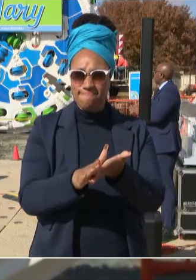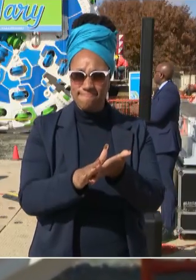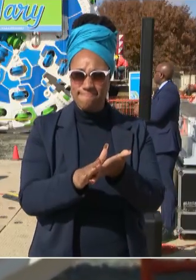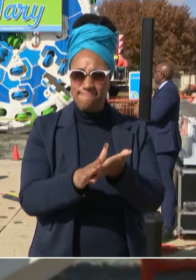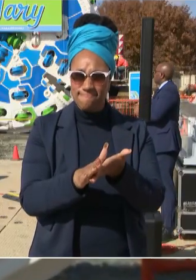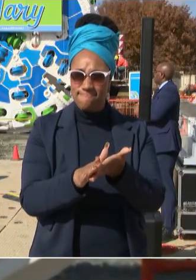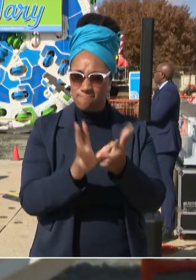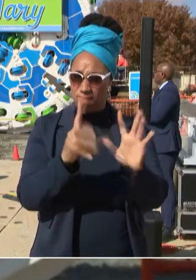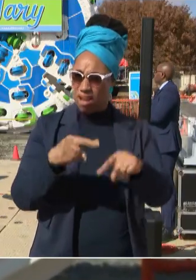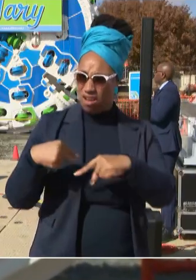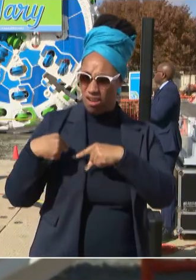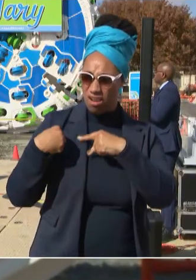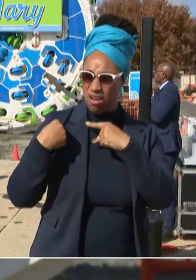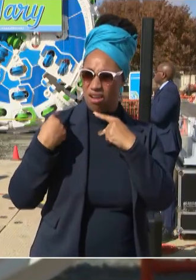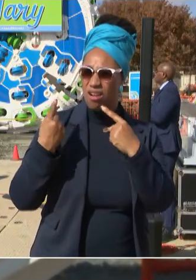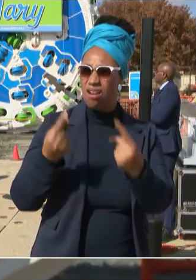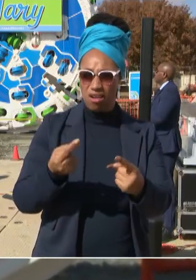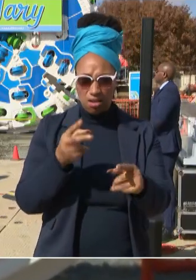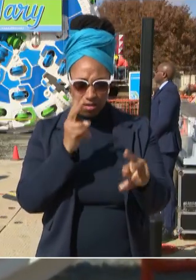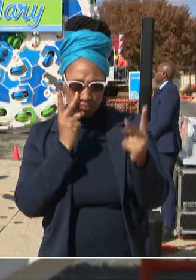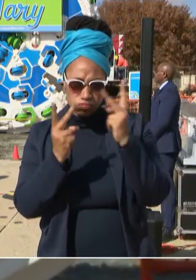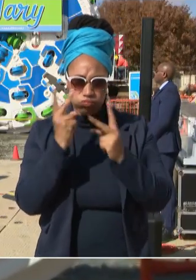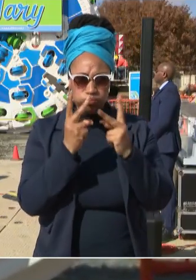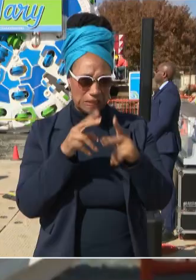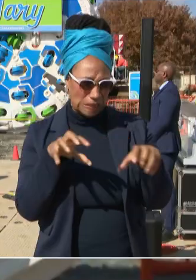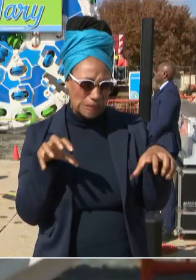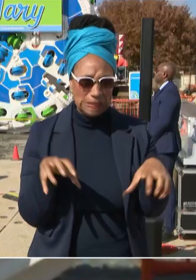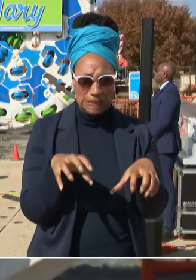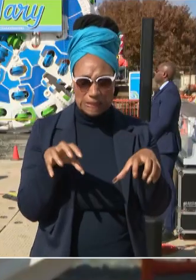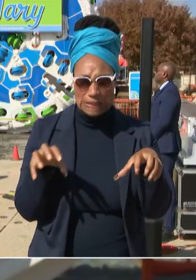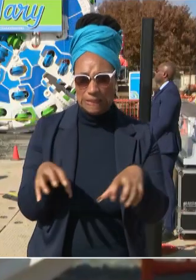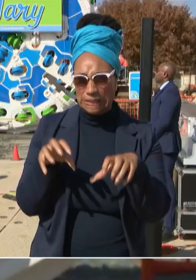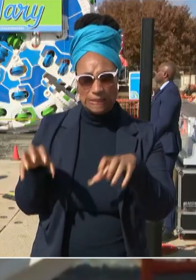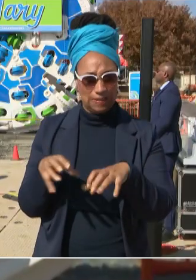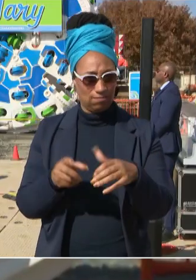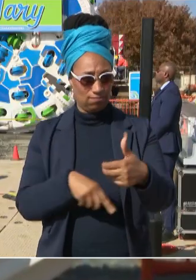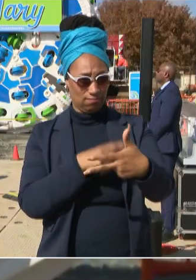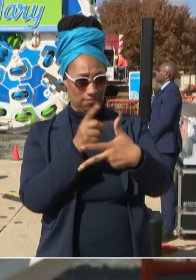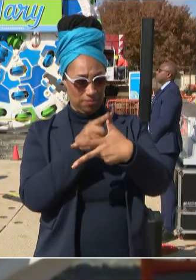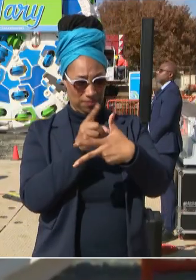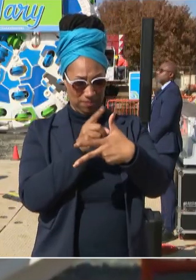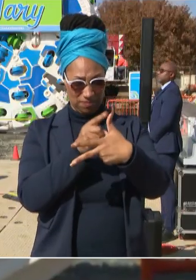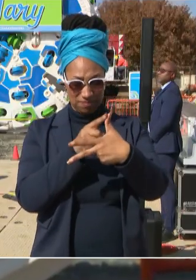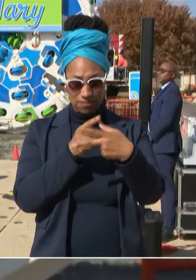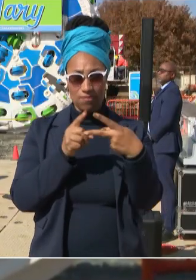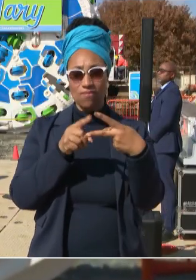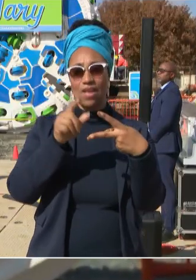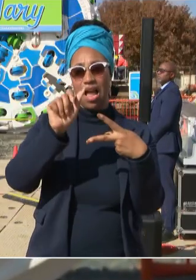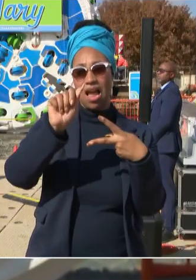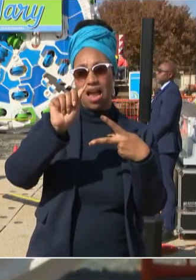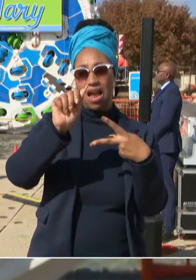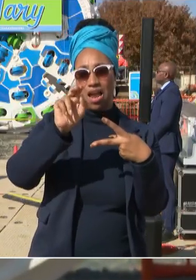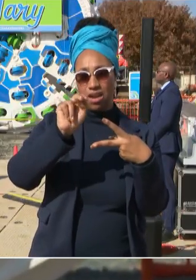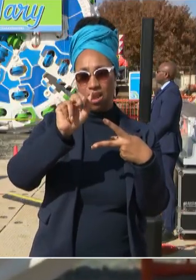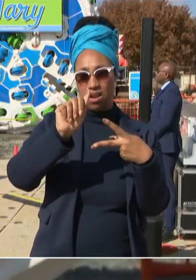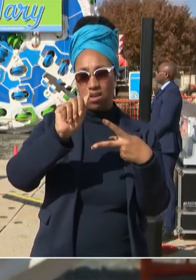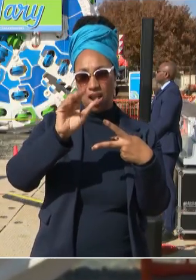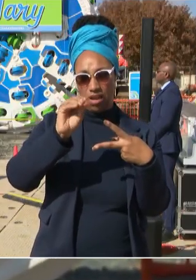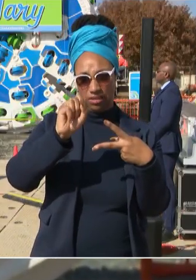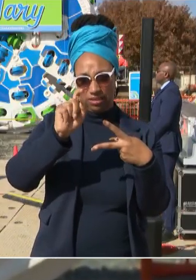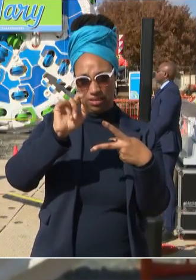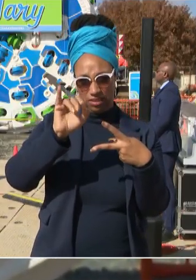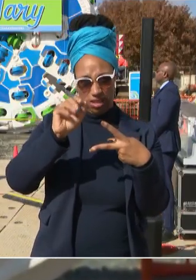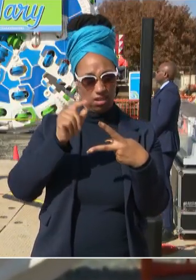Anacostia River Tunnel alone has prevented more than 19 billion gallons of combined sewage and 12,000